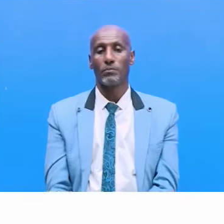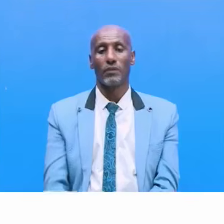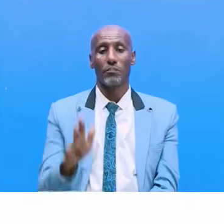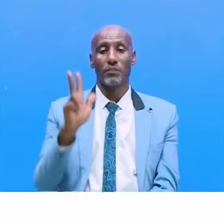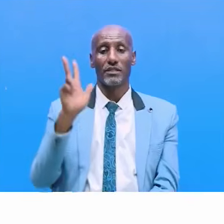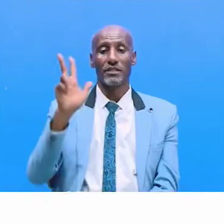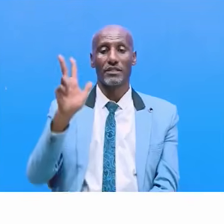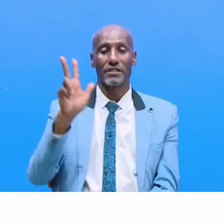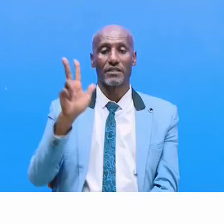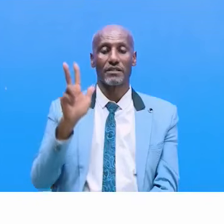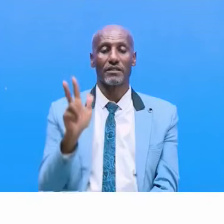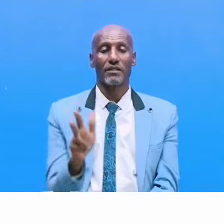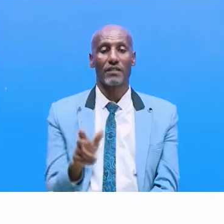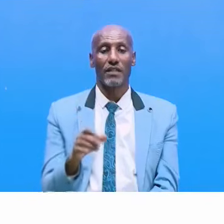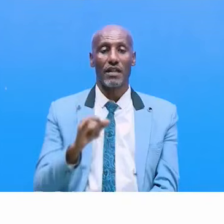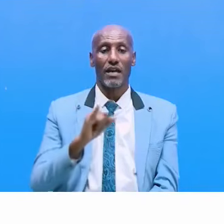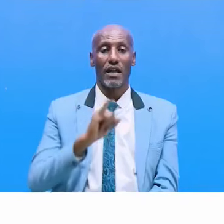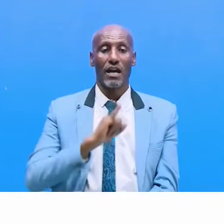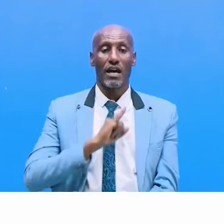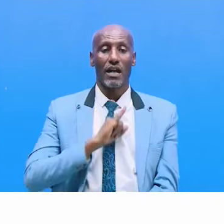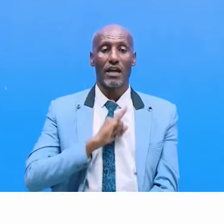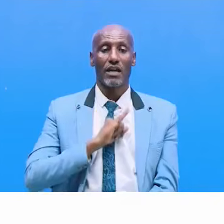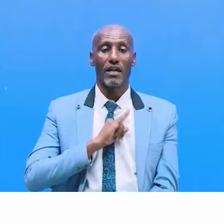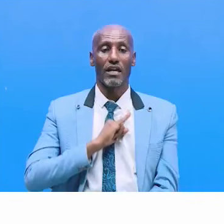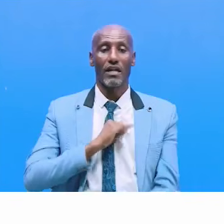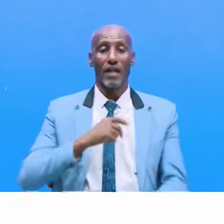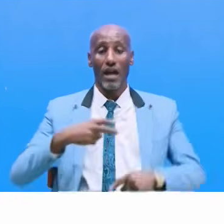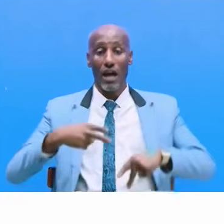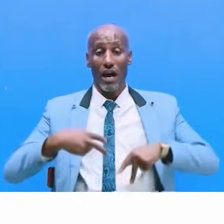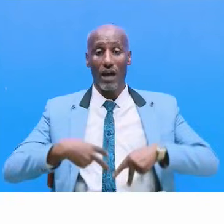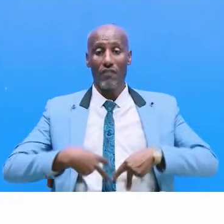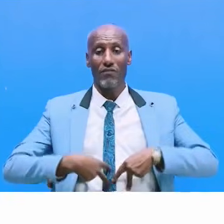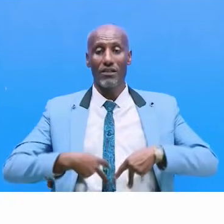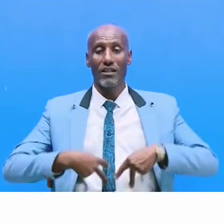Three, I have